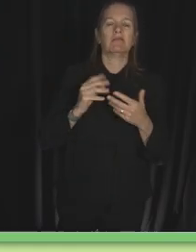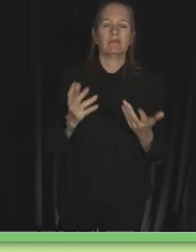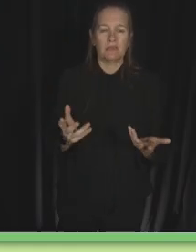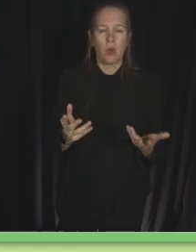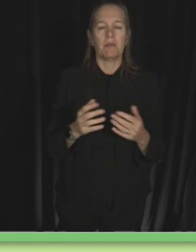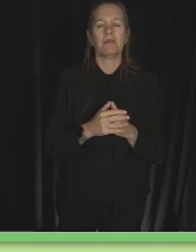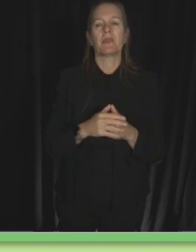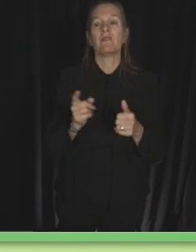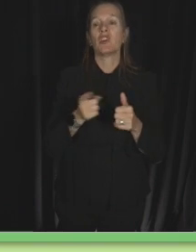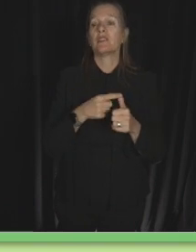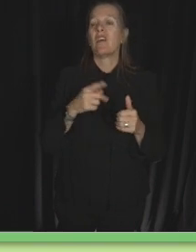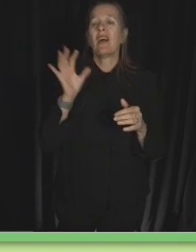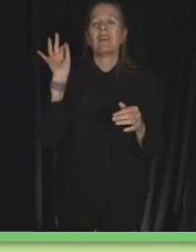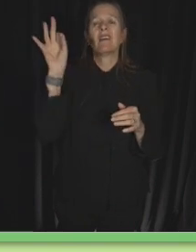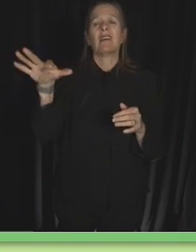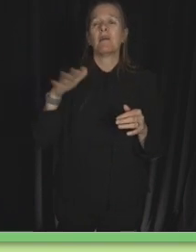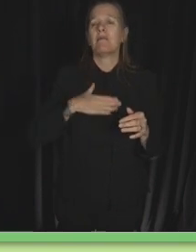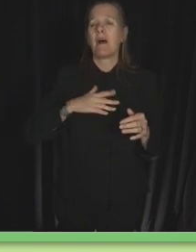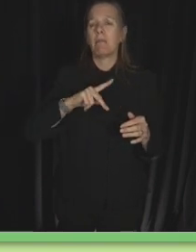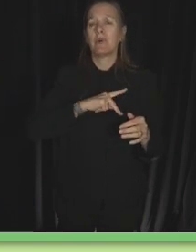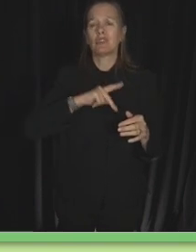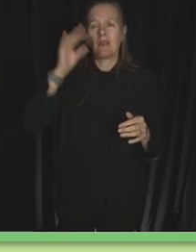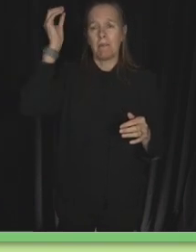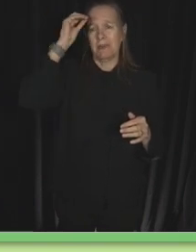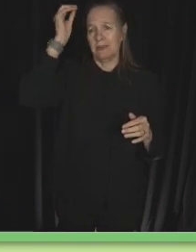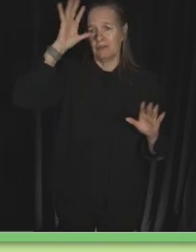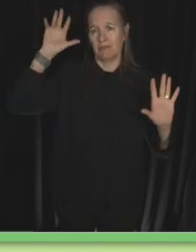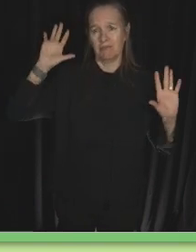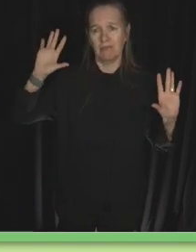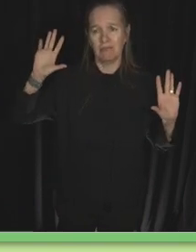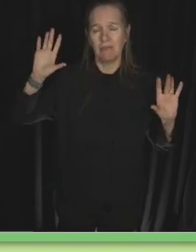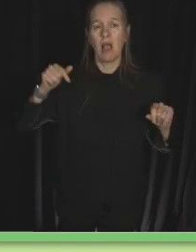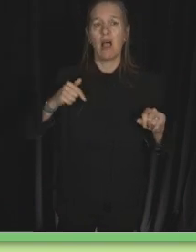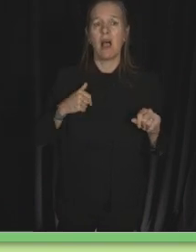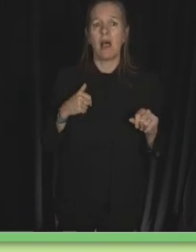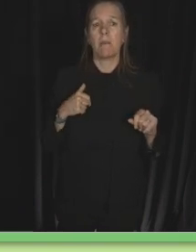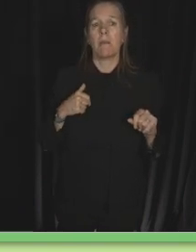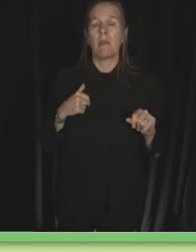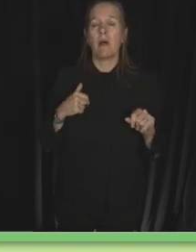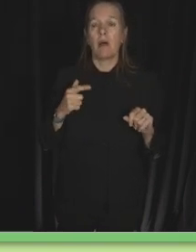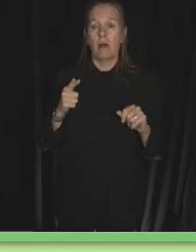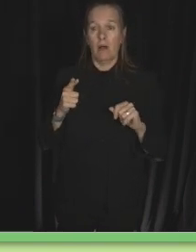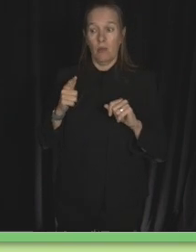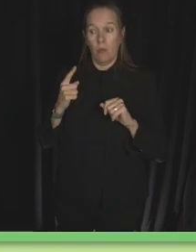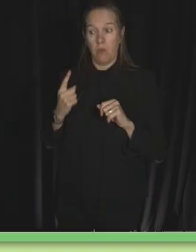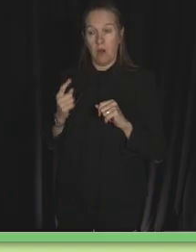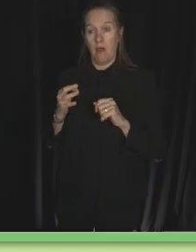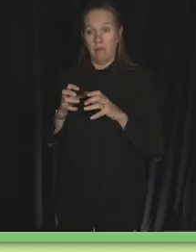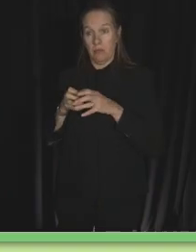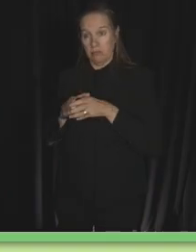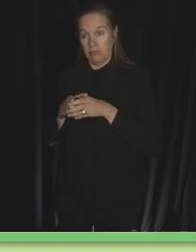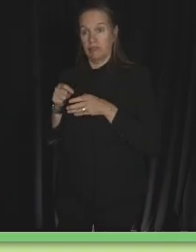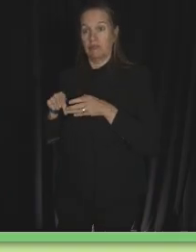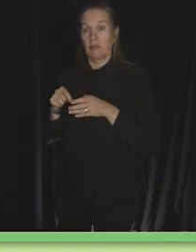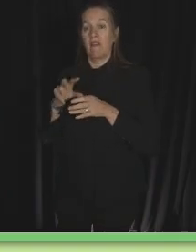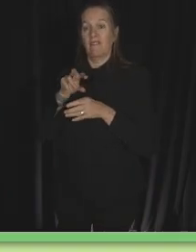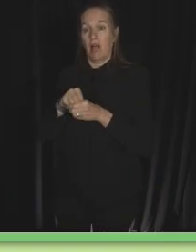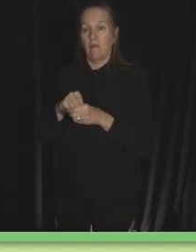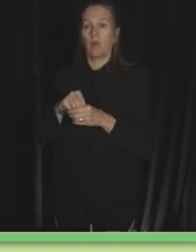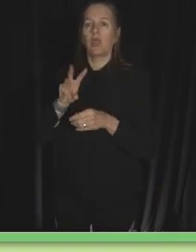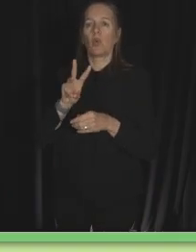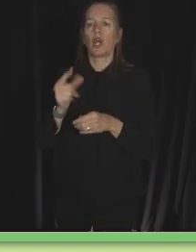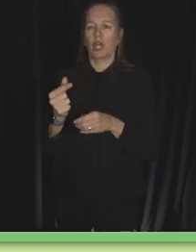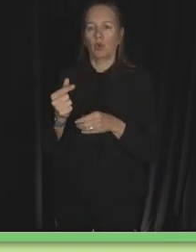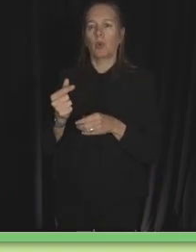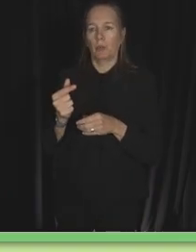this is just my personal opinion. I am one of the very few developers that are actually a part of the working group, the expert committee in the EU